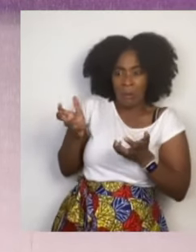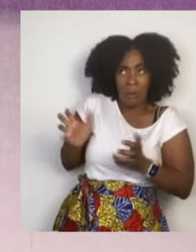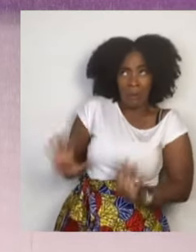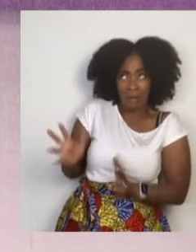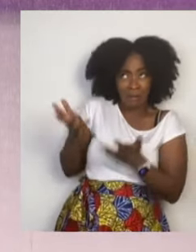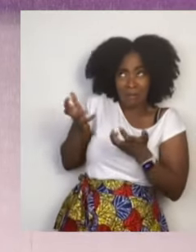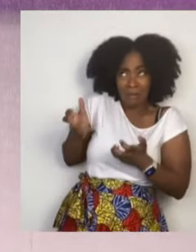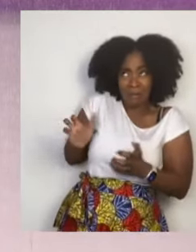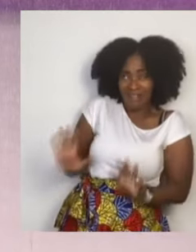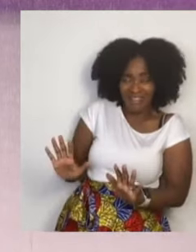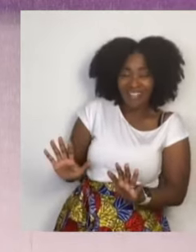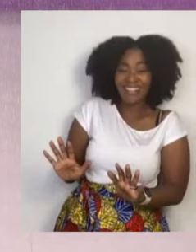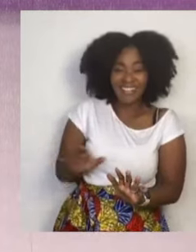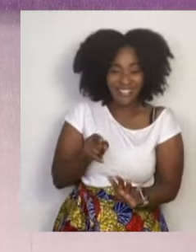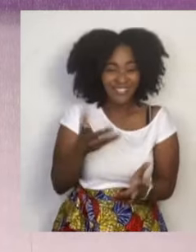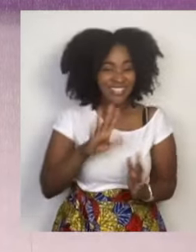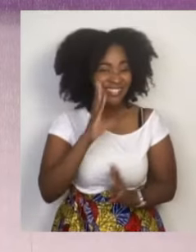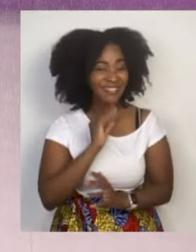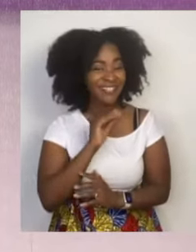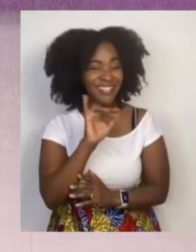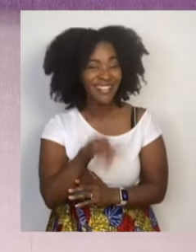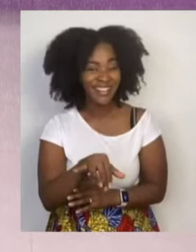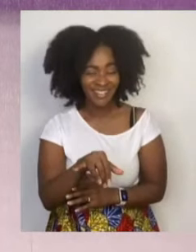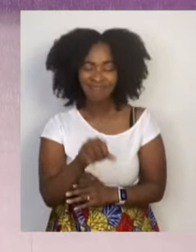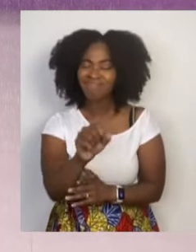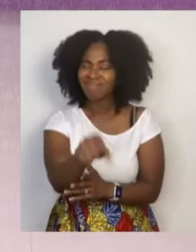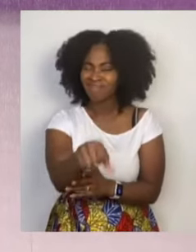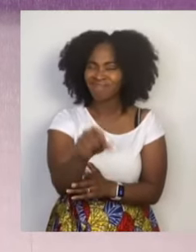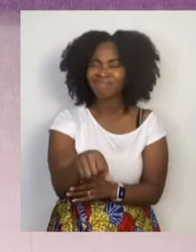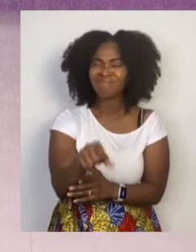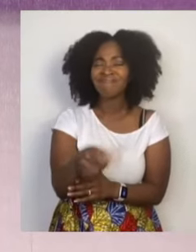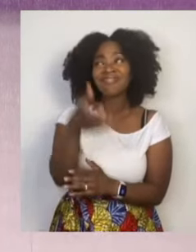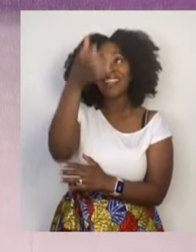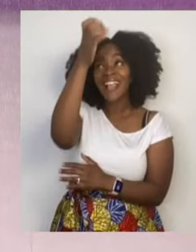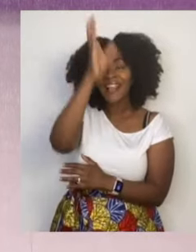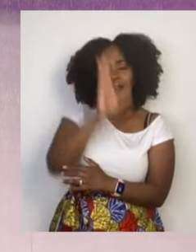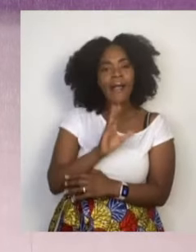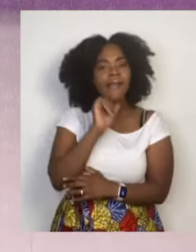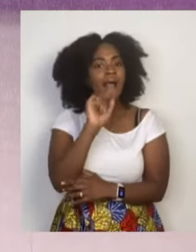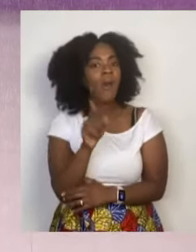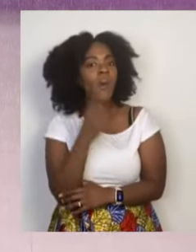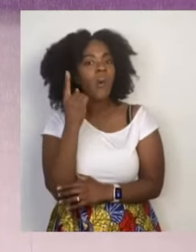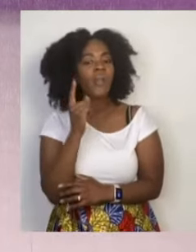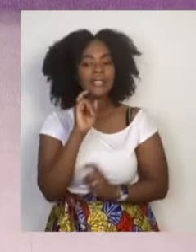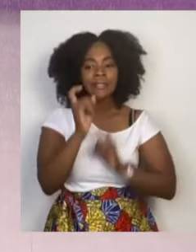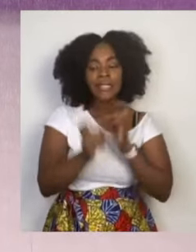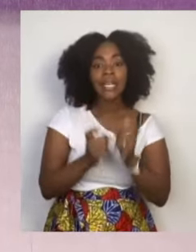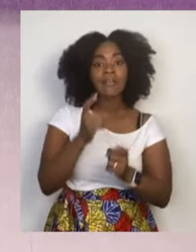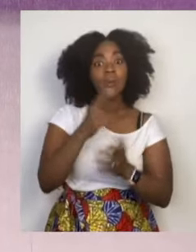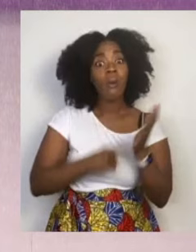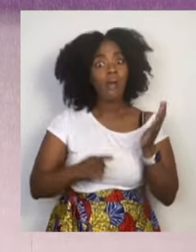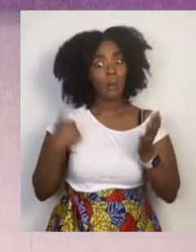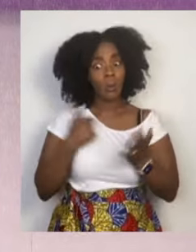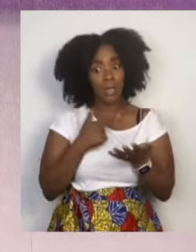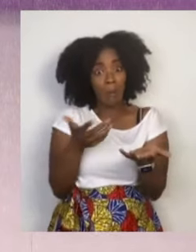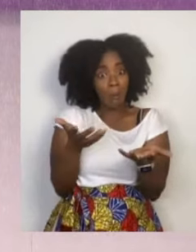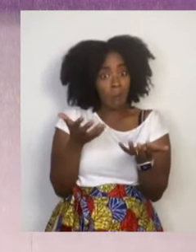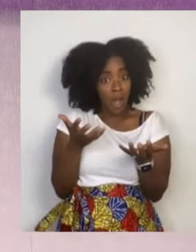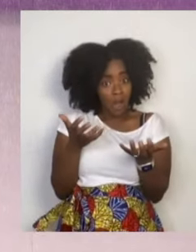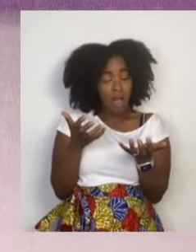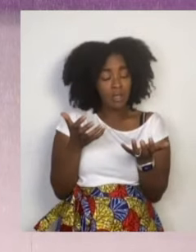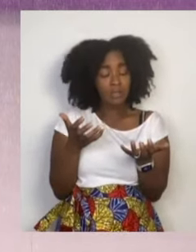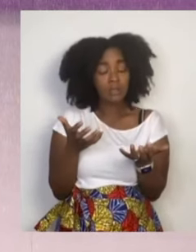God said, I'm not going to just give you what your heart desires, but I'm going to tell your heart what